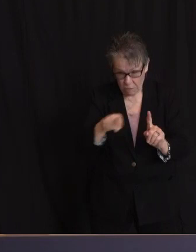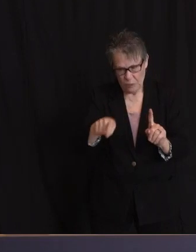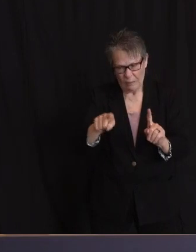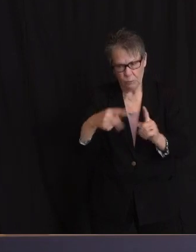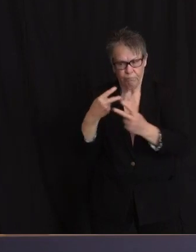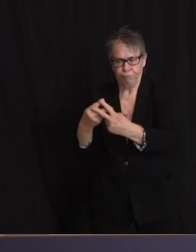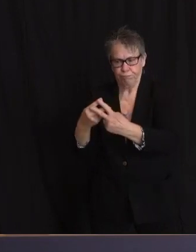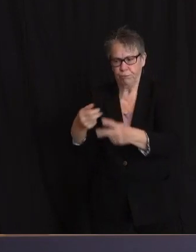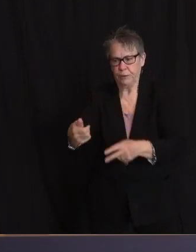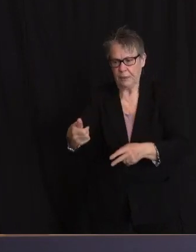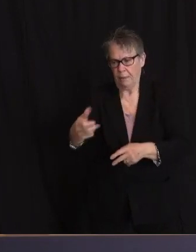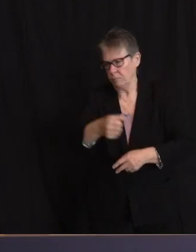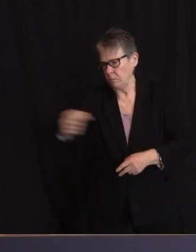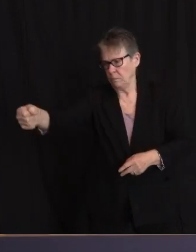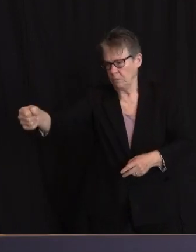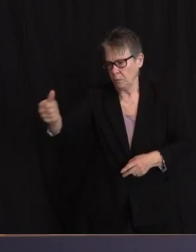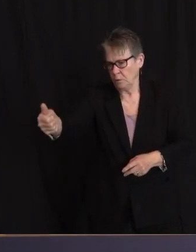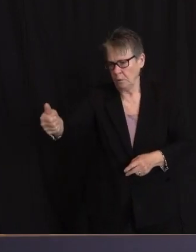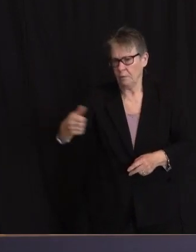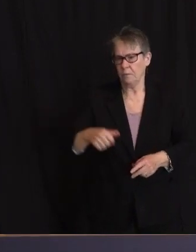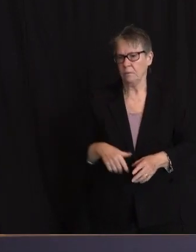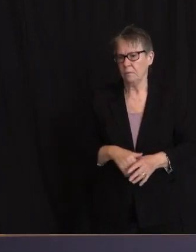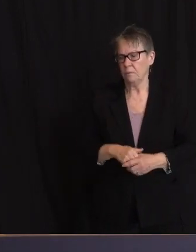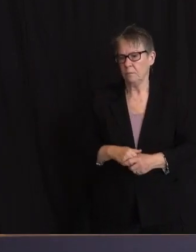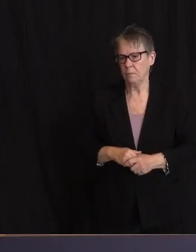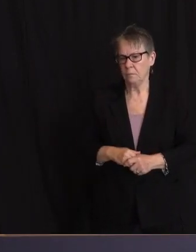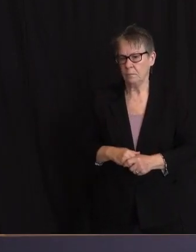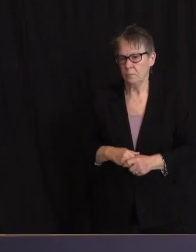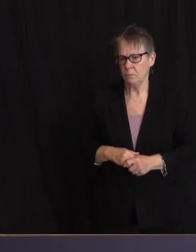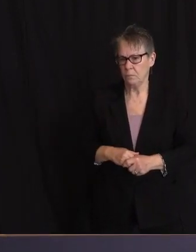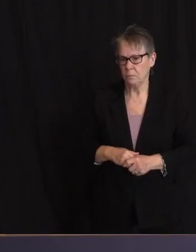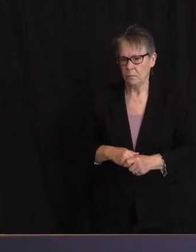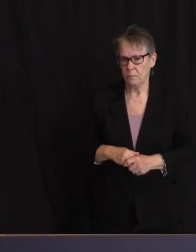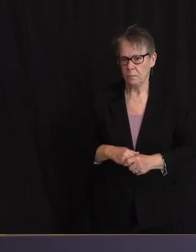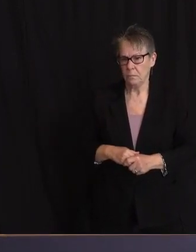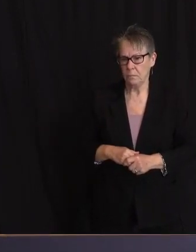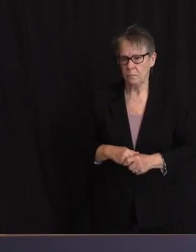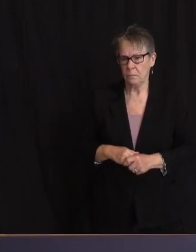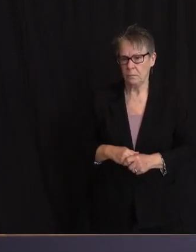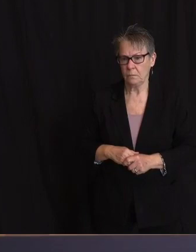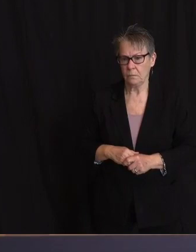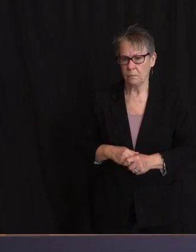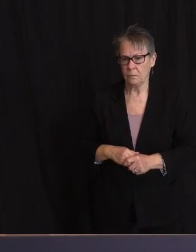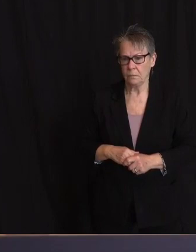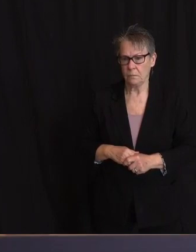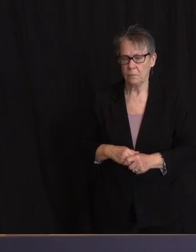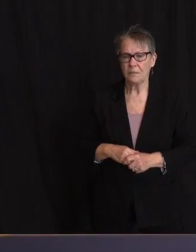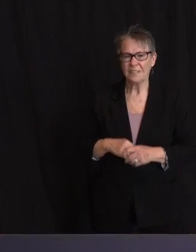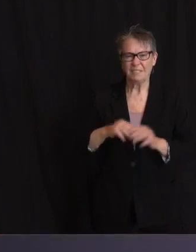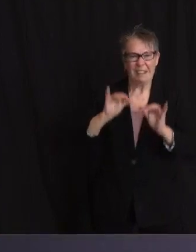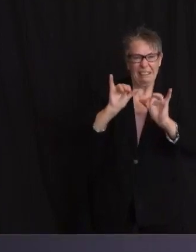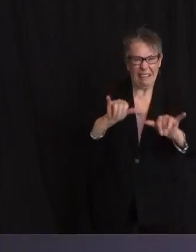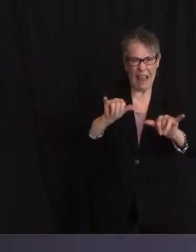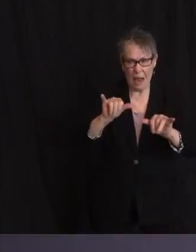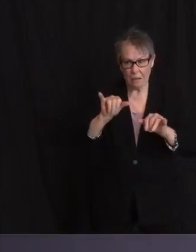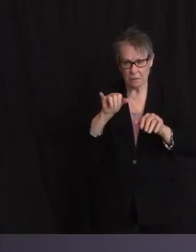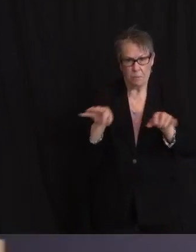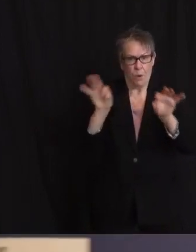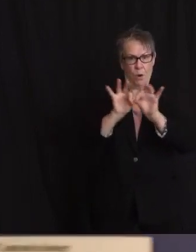ahead of any other resurgence in this virus down the road. Judy, please correct the record. Thank you. No, you were